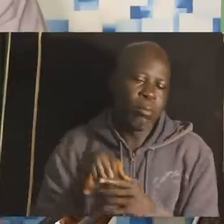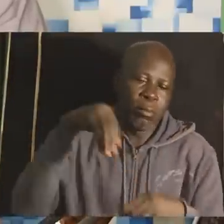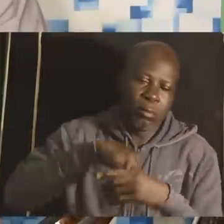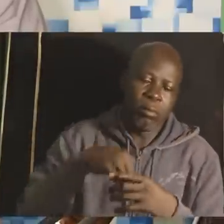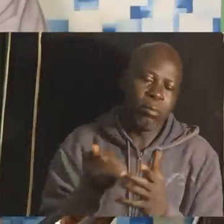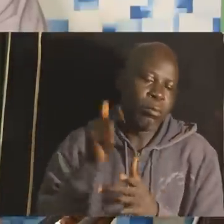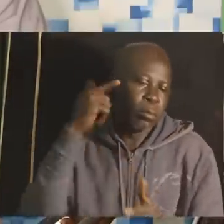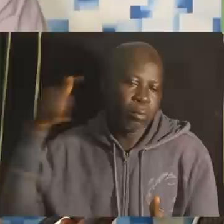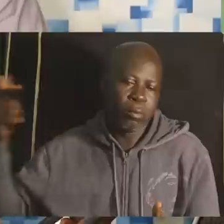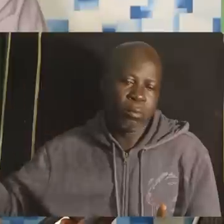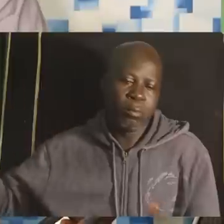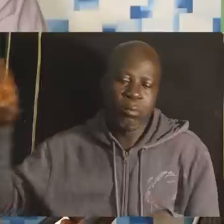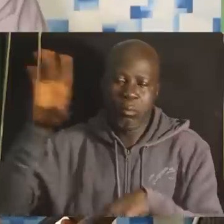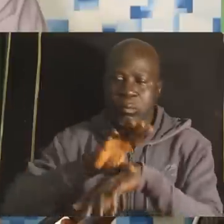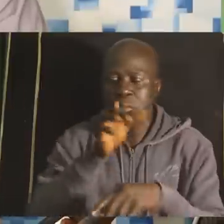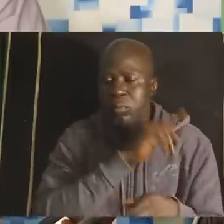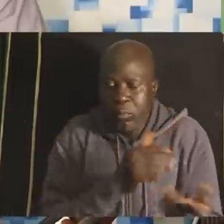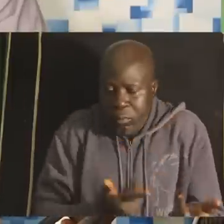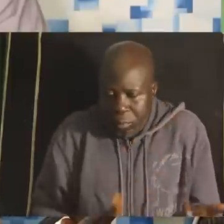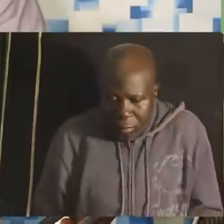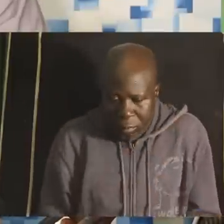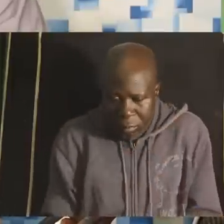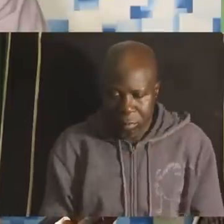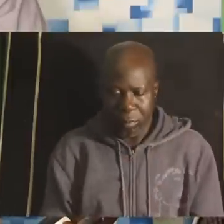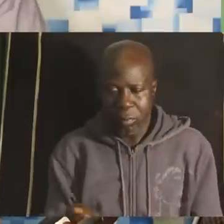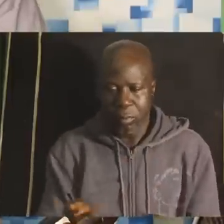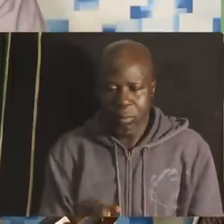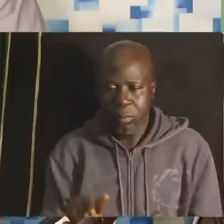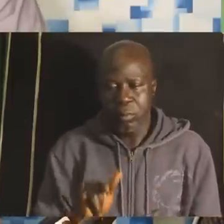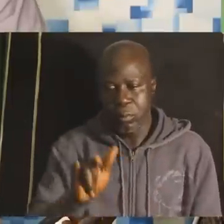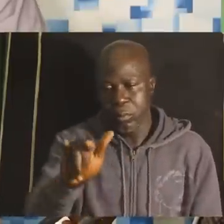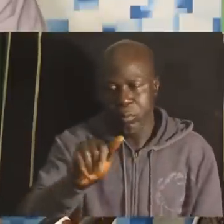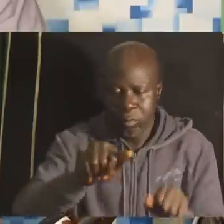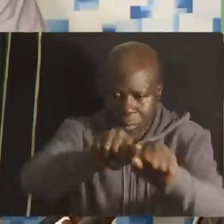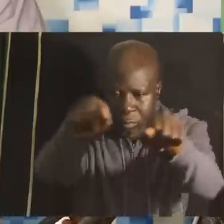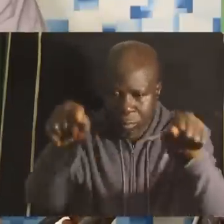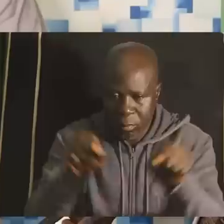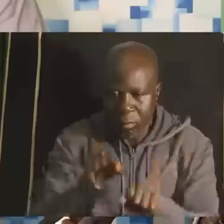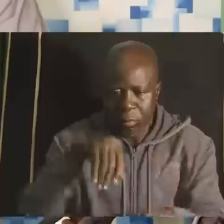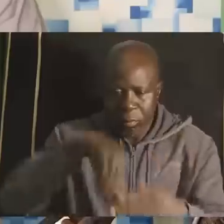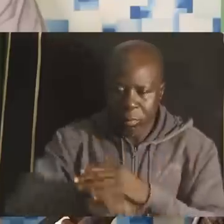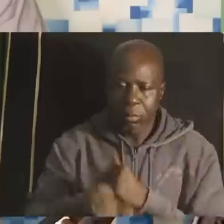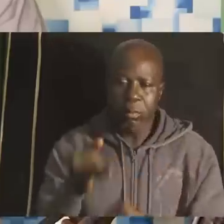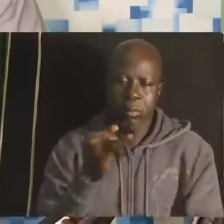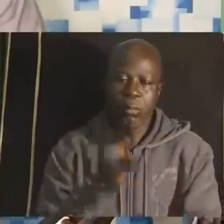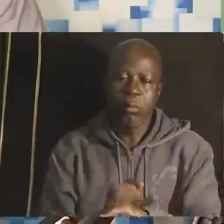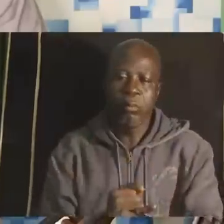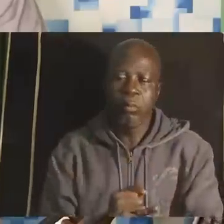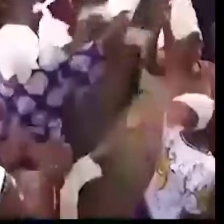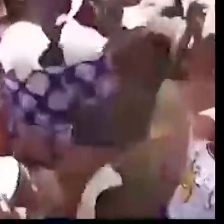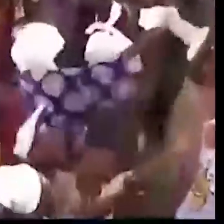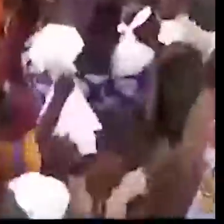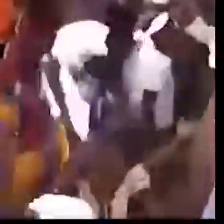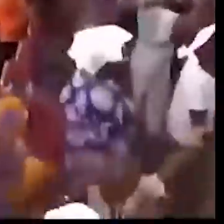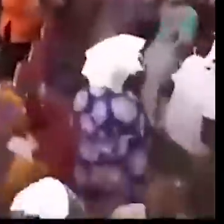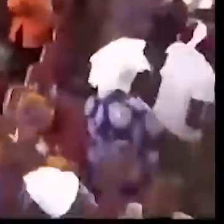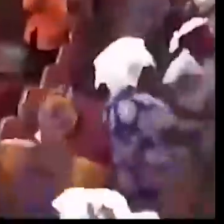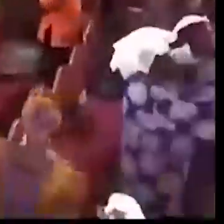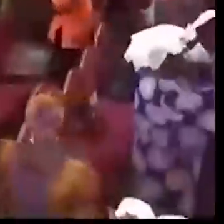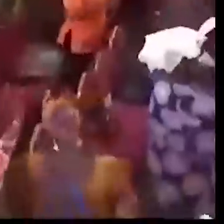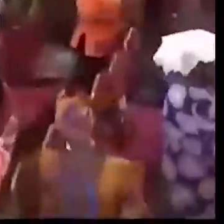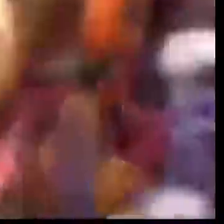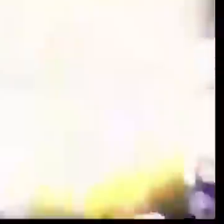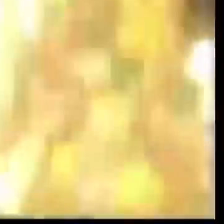of reality tell you how one baremu idobi airport area ne ilu ibadan ibade